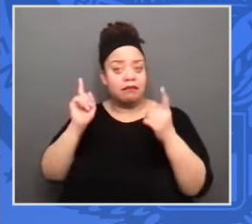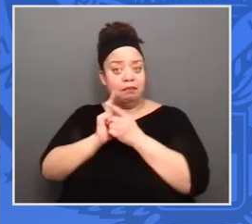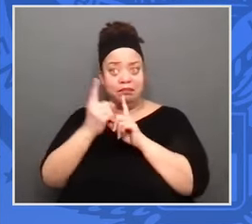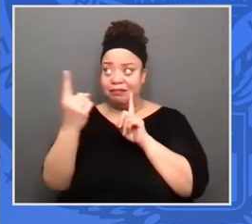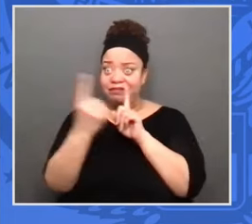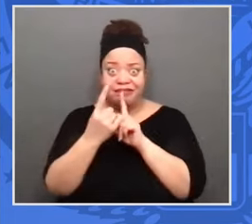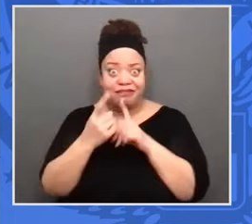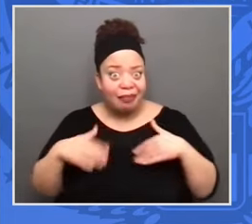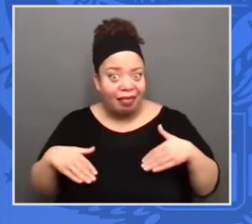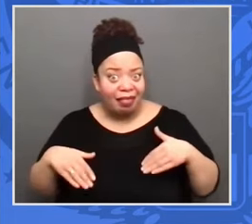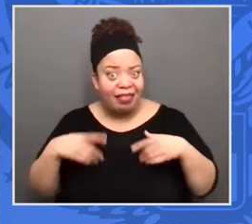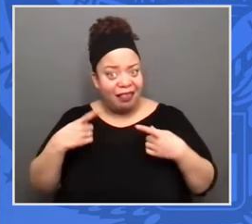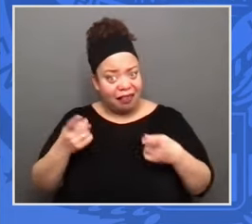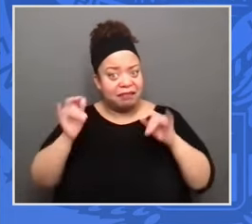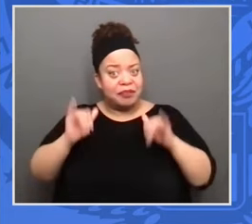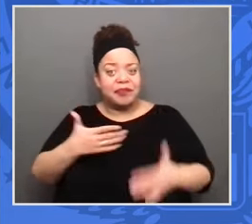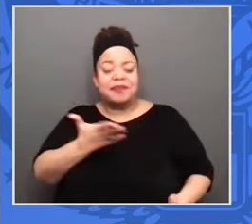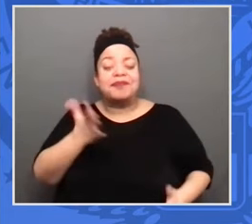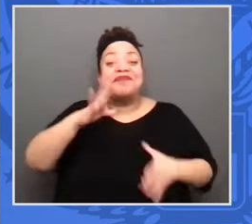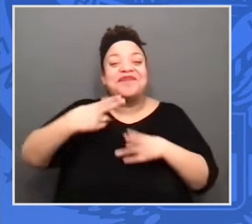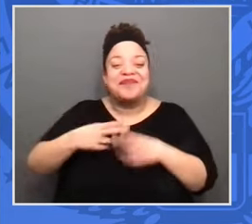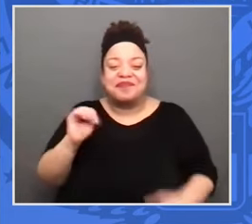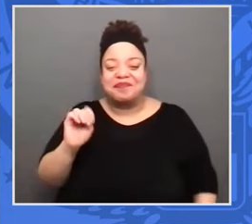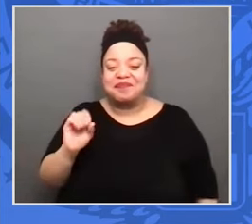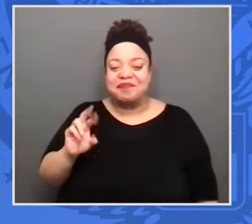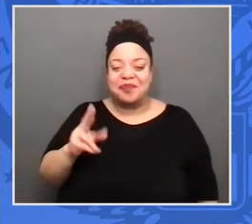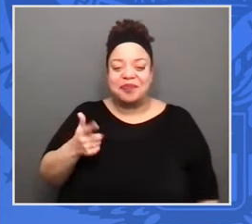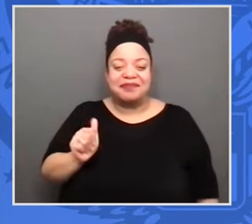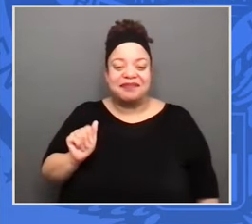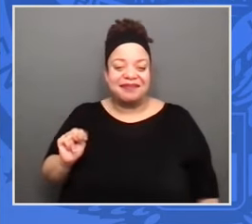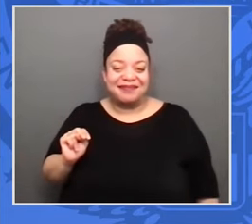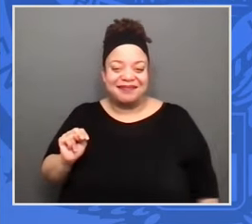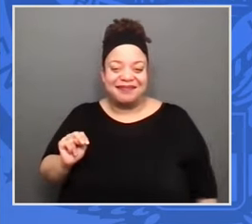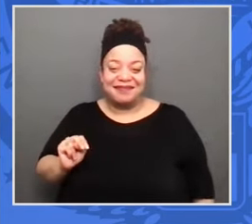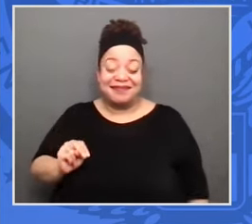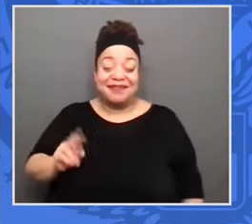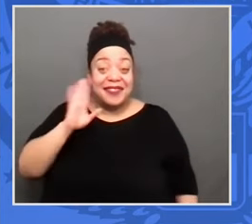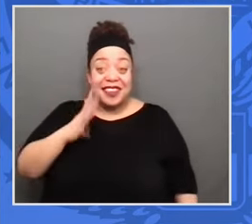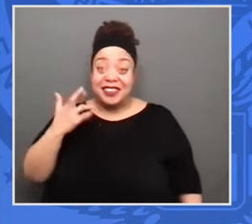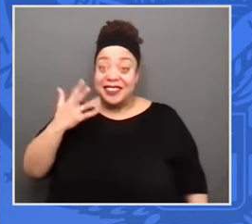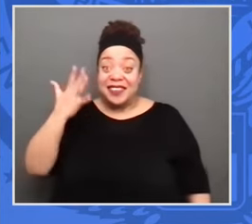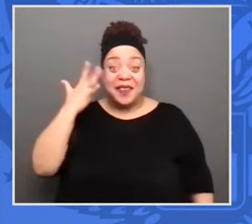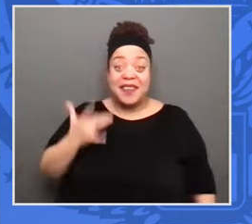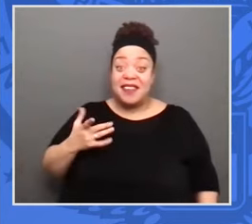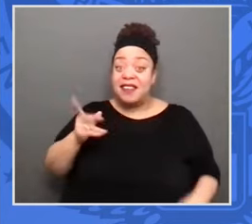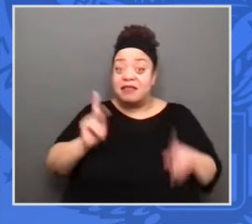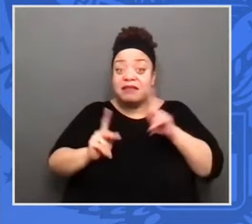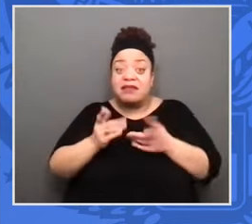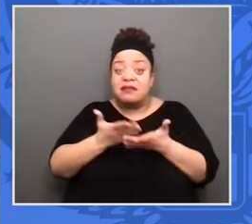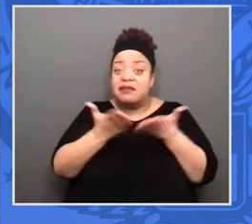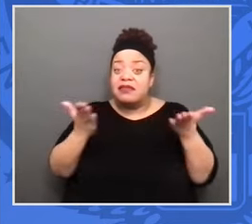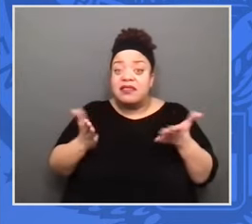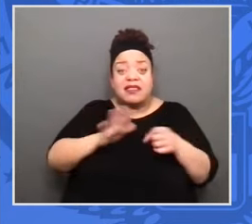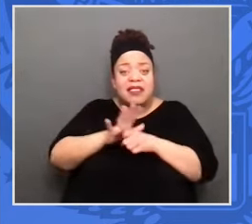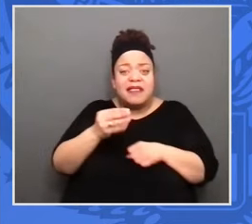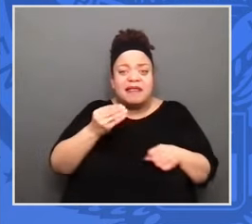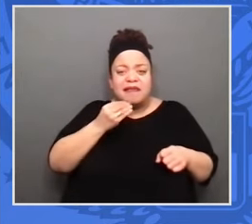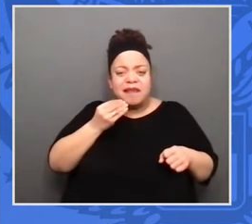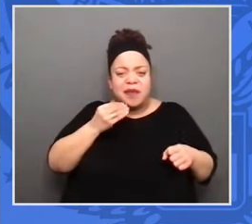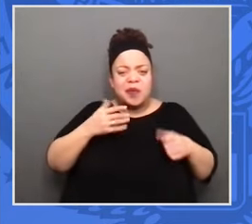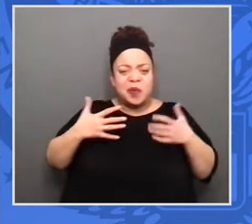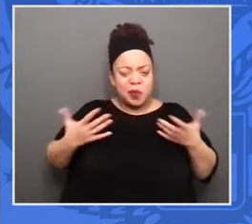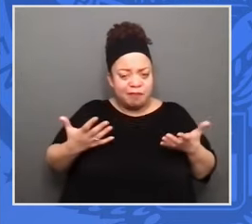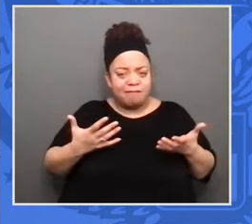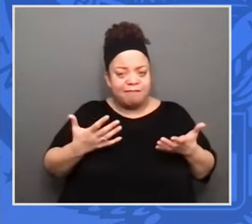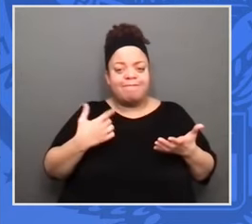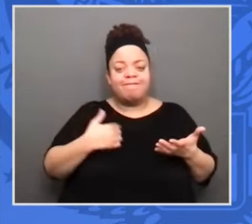a lemonade stand to raise money to help. But because of social distancing, that couldn't work, so I opened an online lemonade stand. We